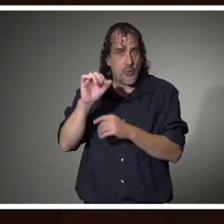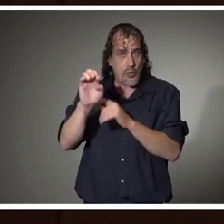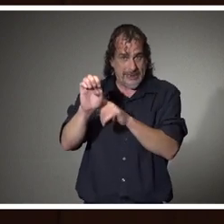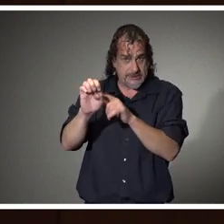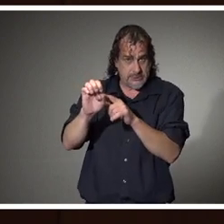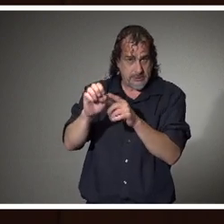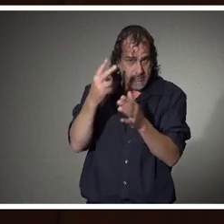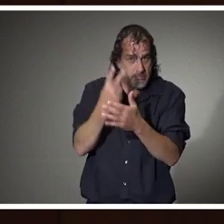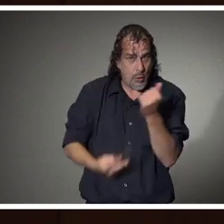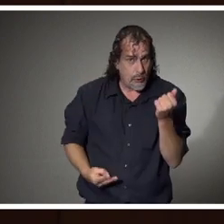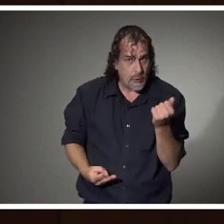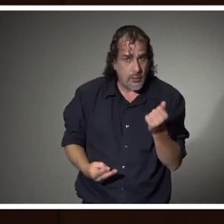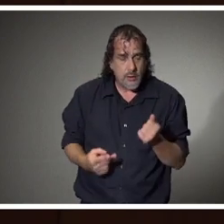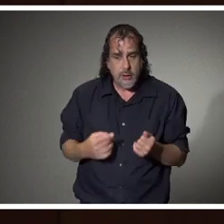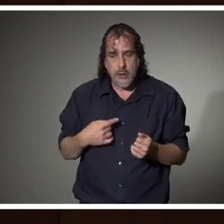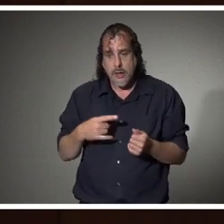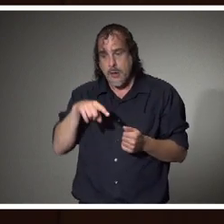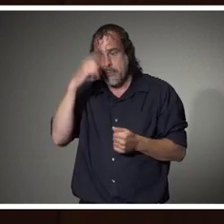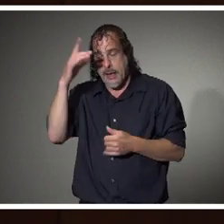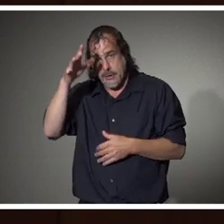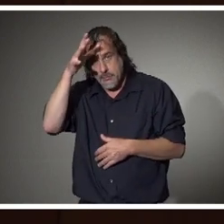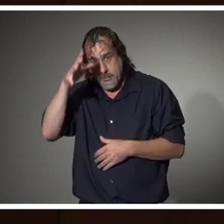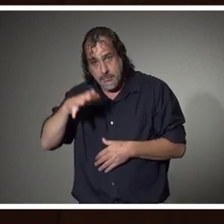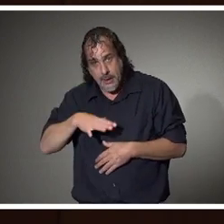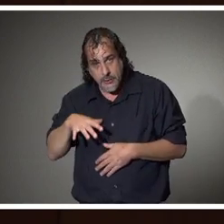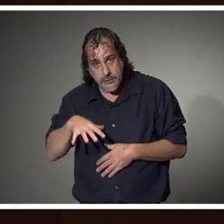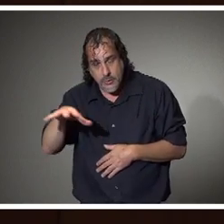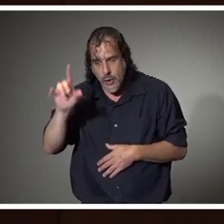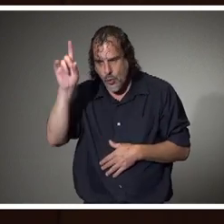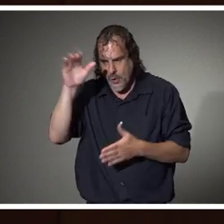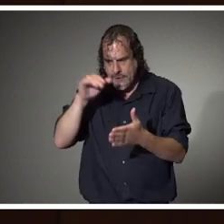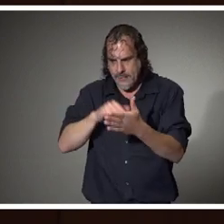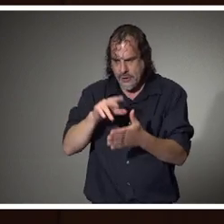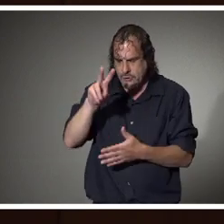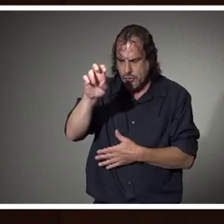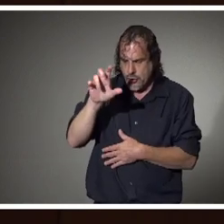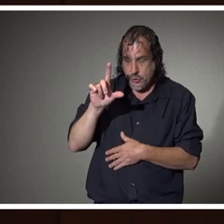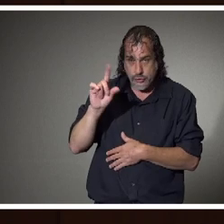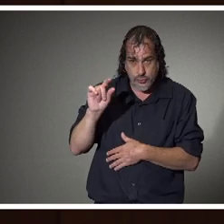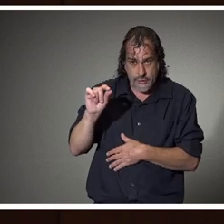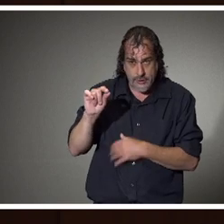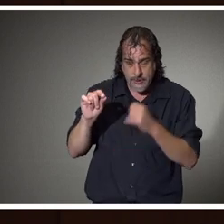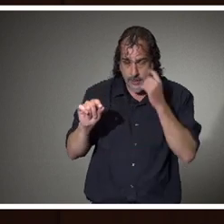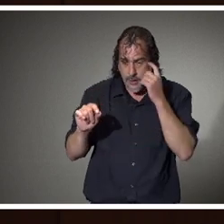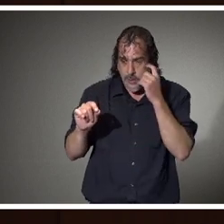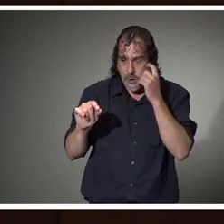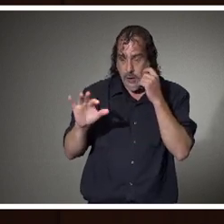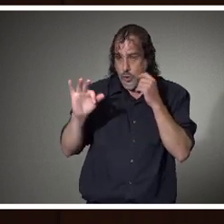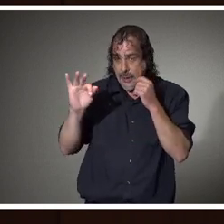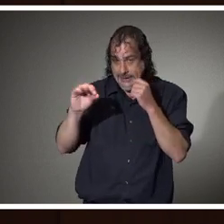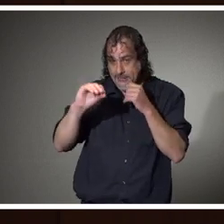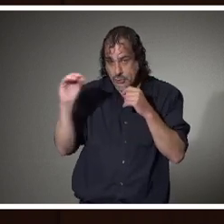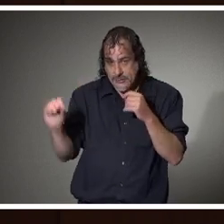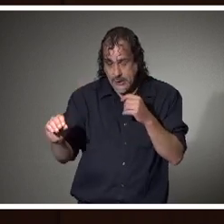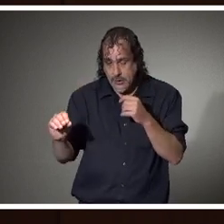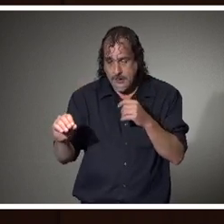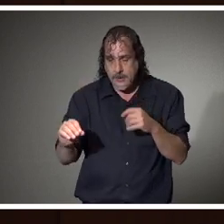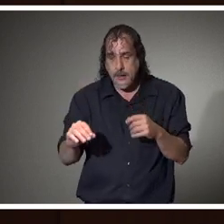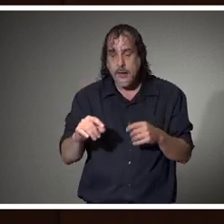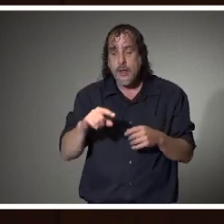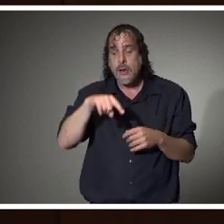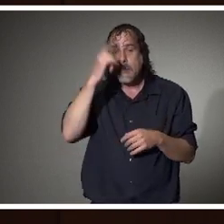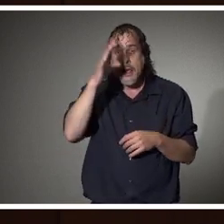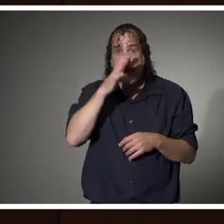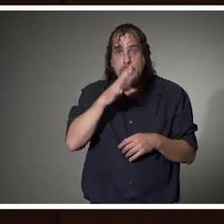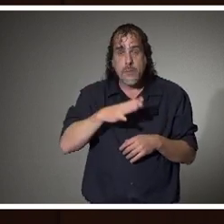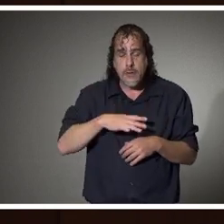at the number of African-American males, 1,220, or 19% of the reported cases. Of African-American